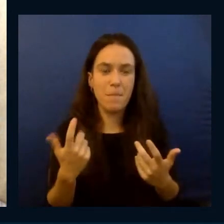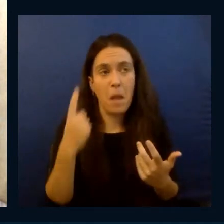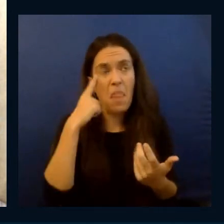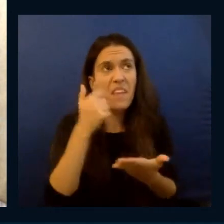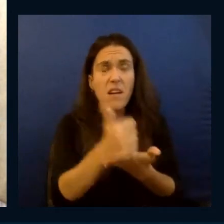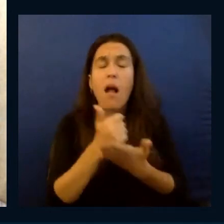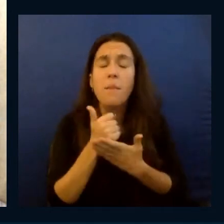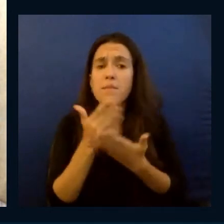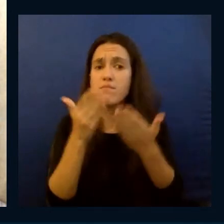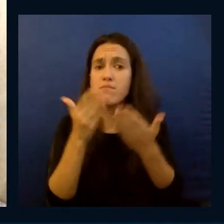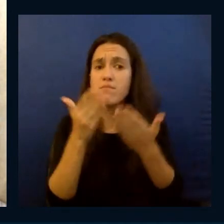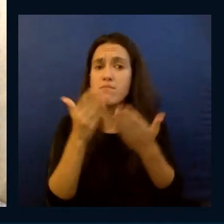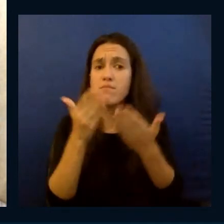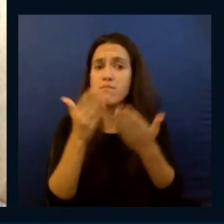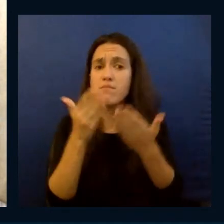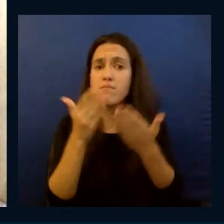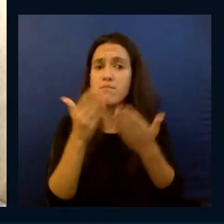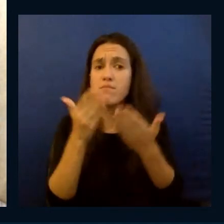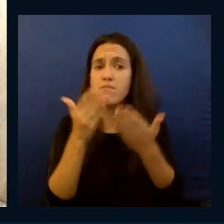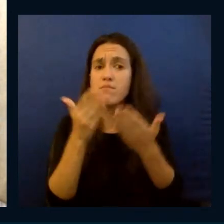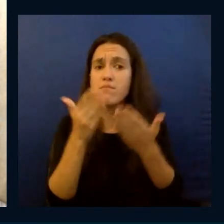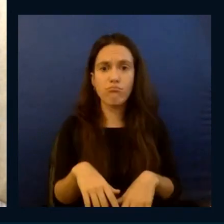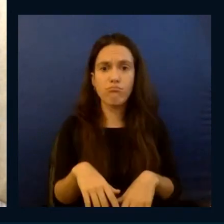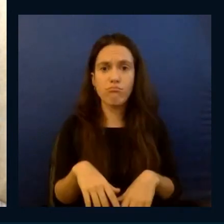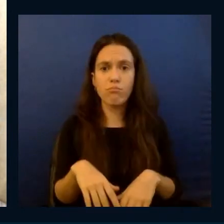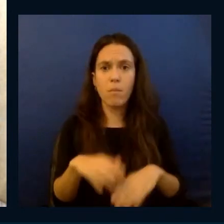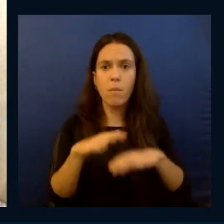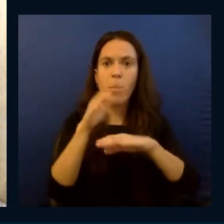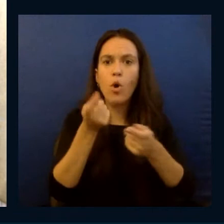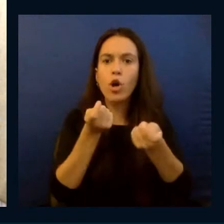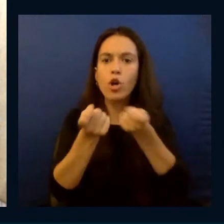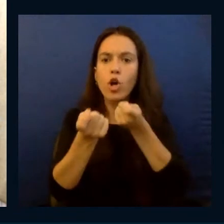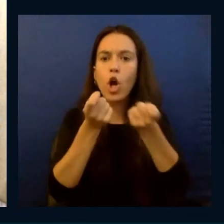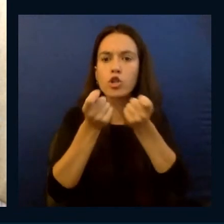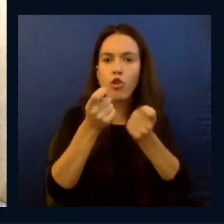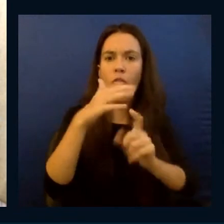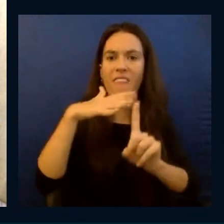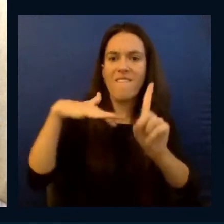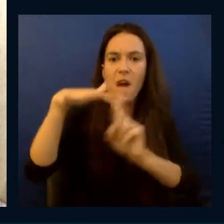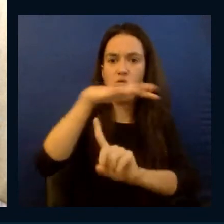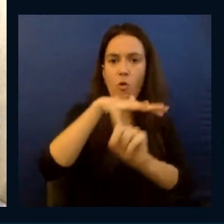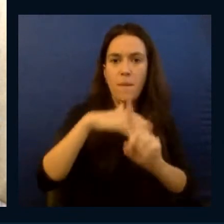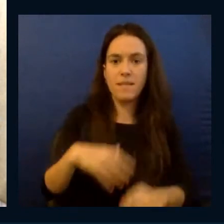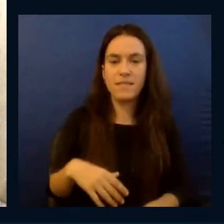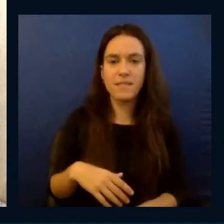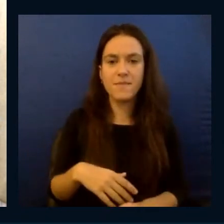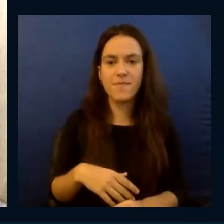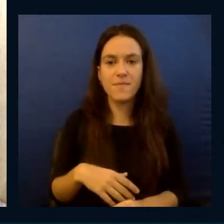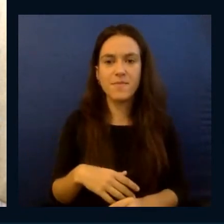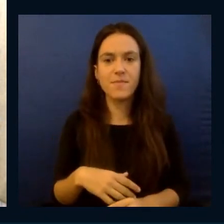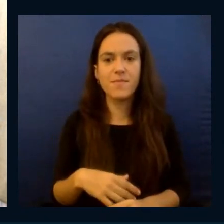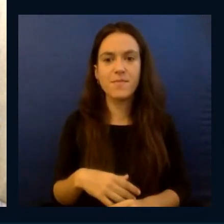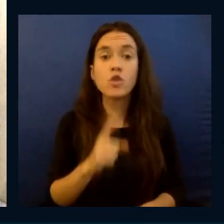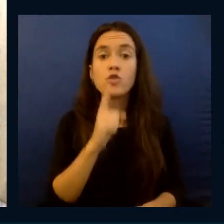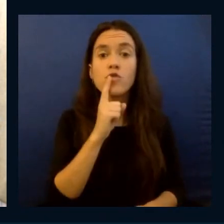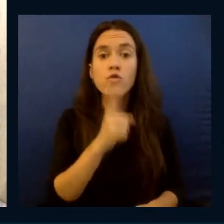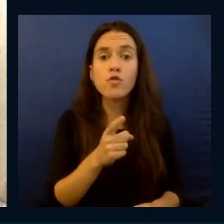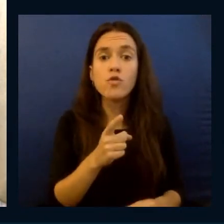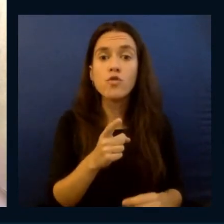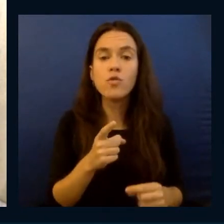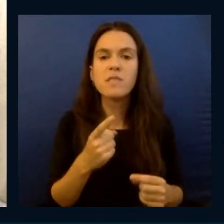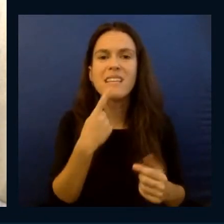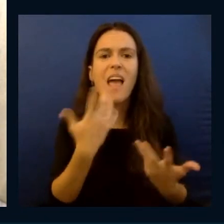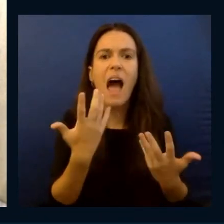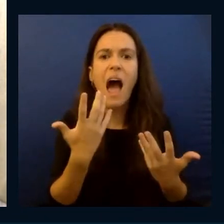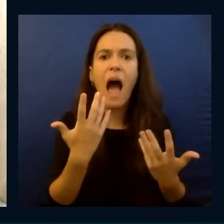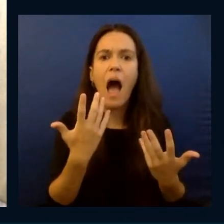lot. We're in control now of the environments again. Absolutely. And people ask, like, how do I get started doing ARM templates? You don't just